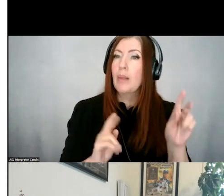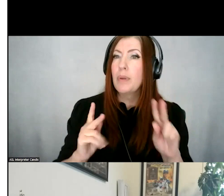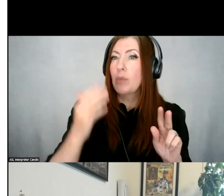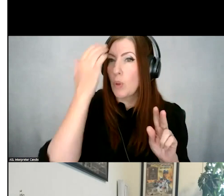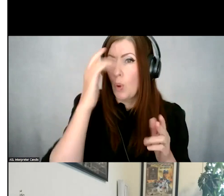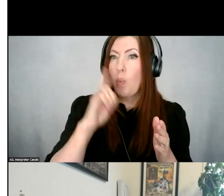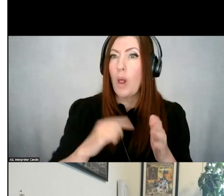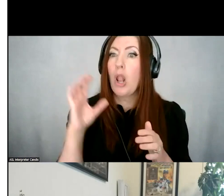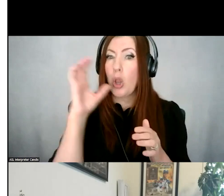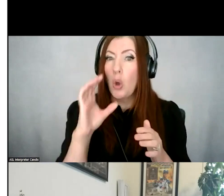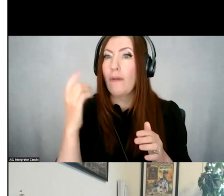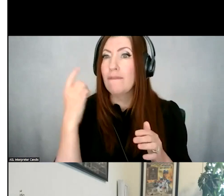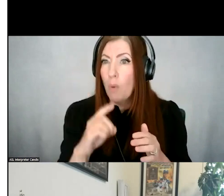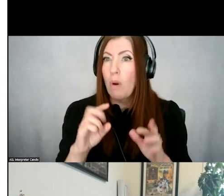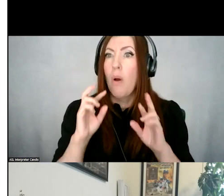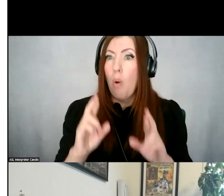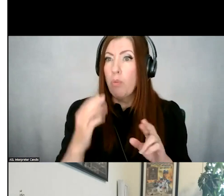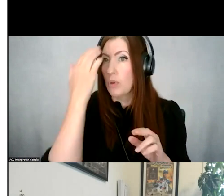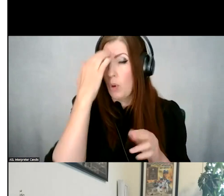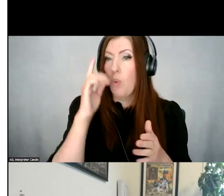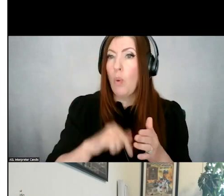for here and what we're going to connect them to.